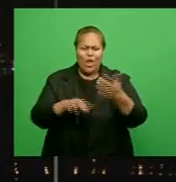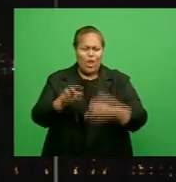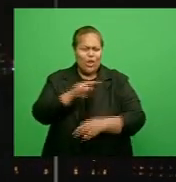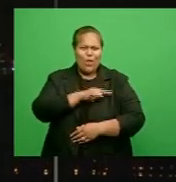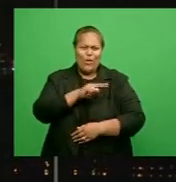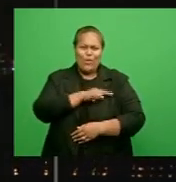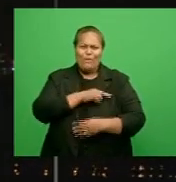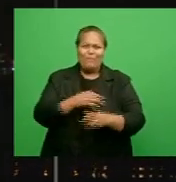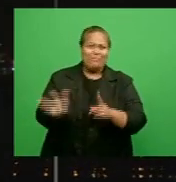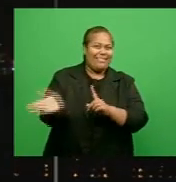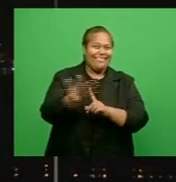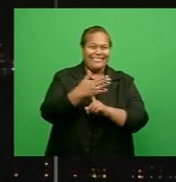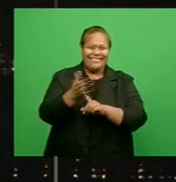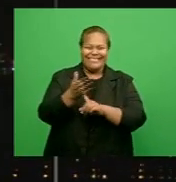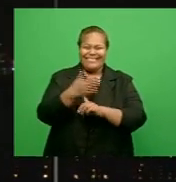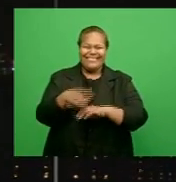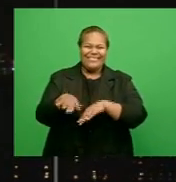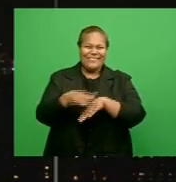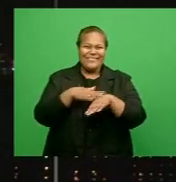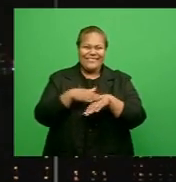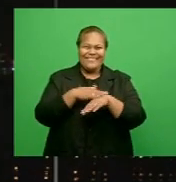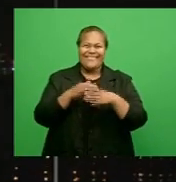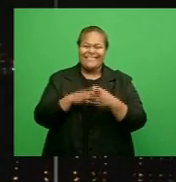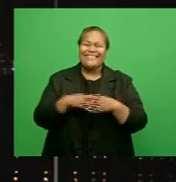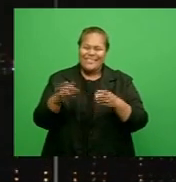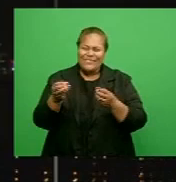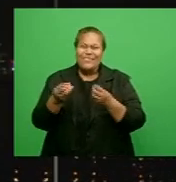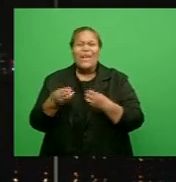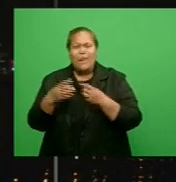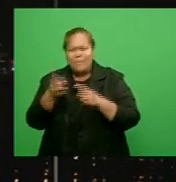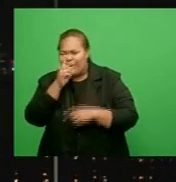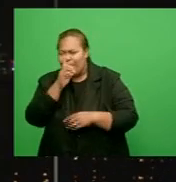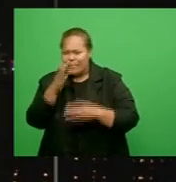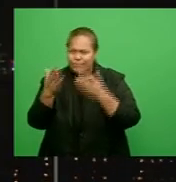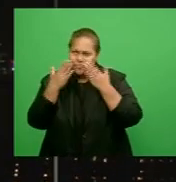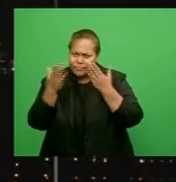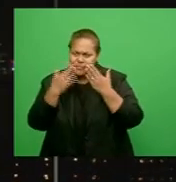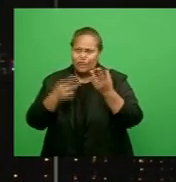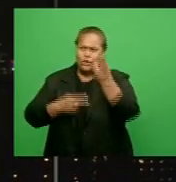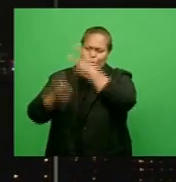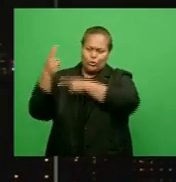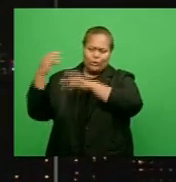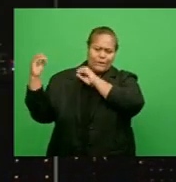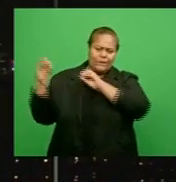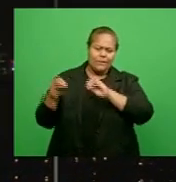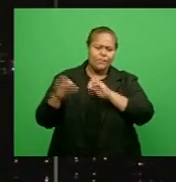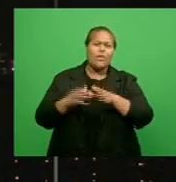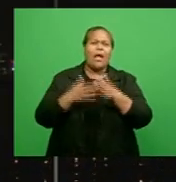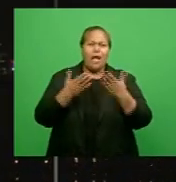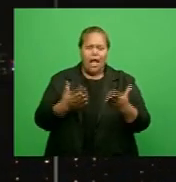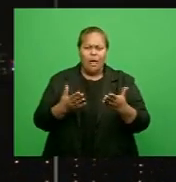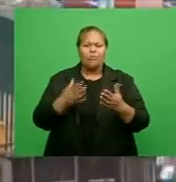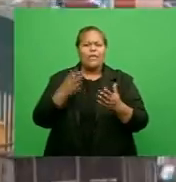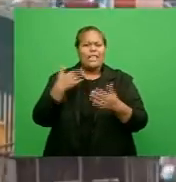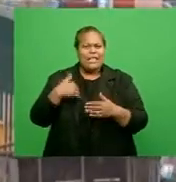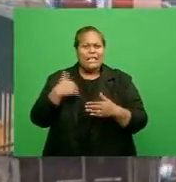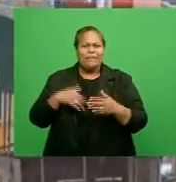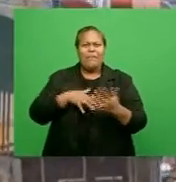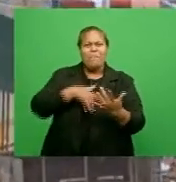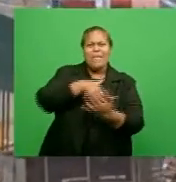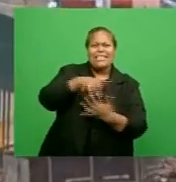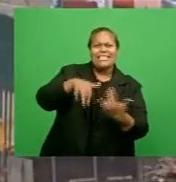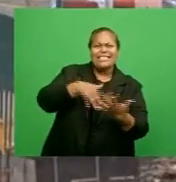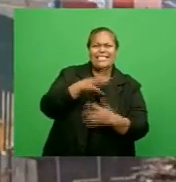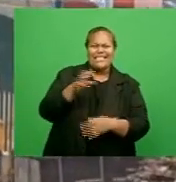Apenisa Wangarundovu reports vendors have acknowledged that history has taught them how to live in a multi-ethnic society.